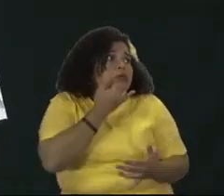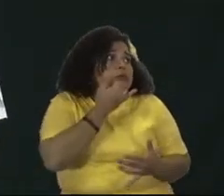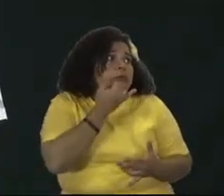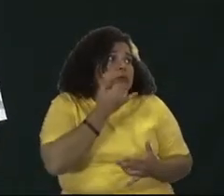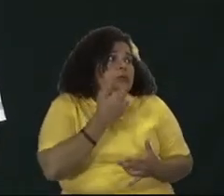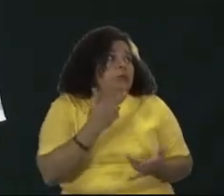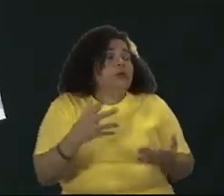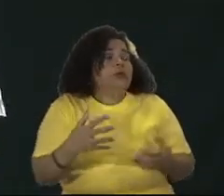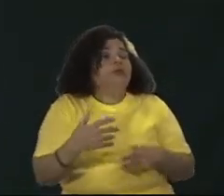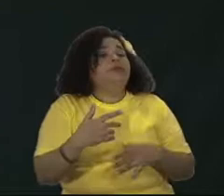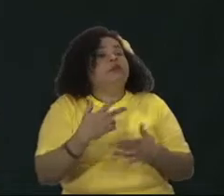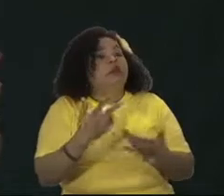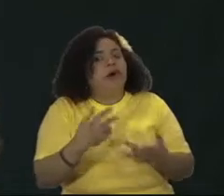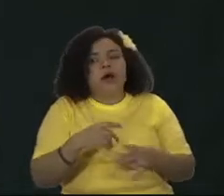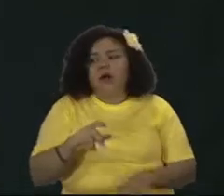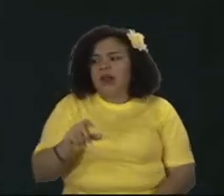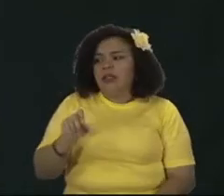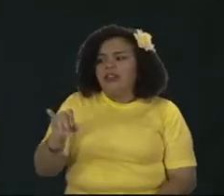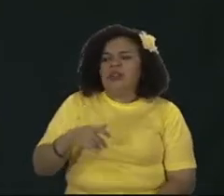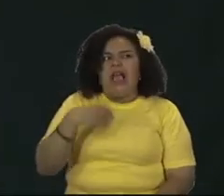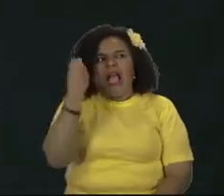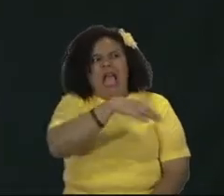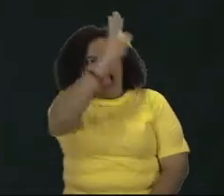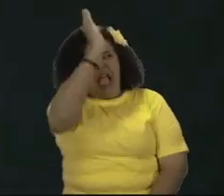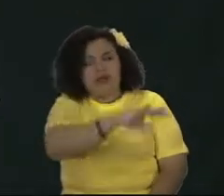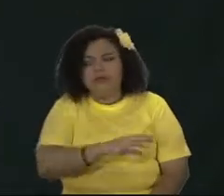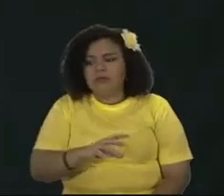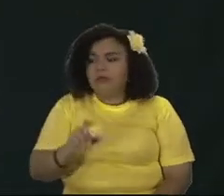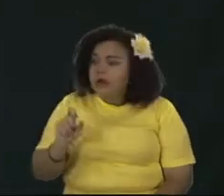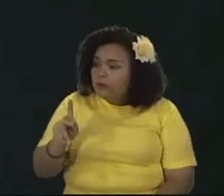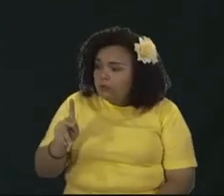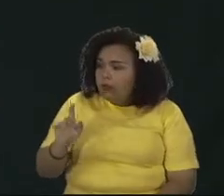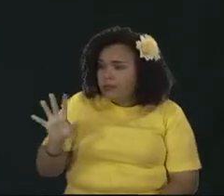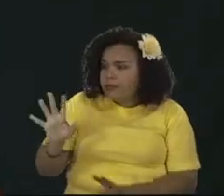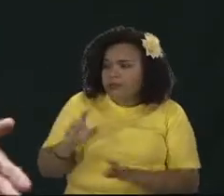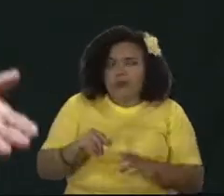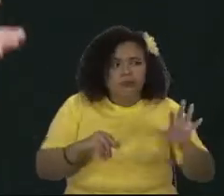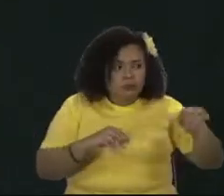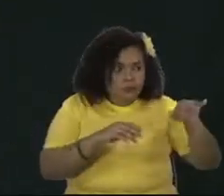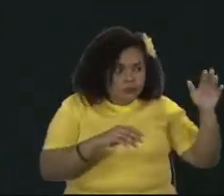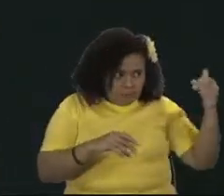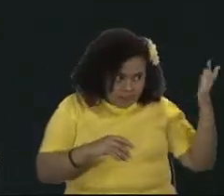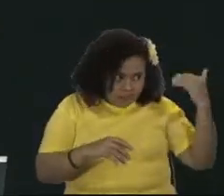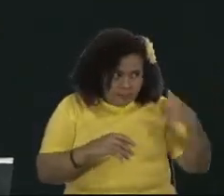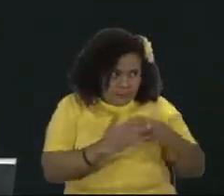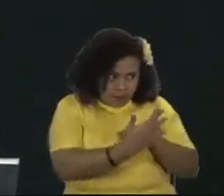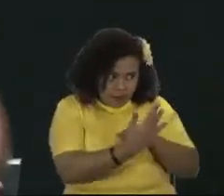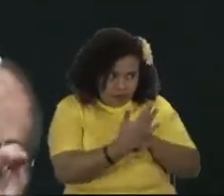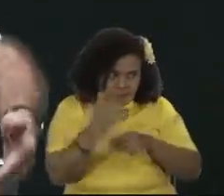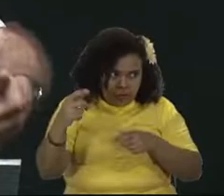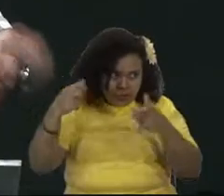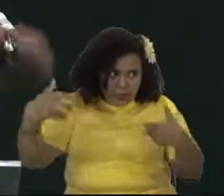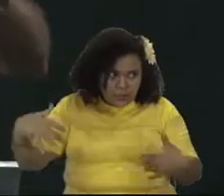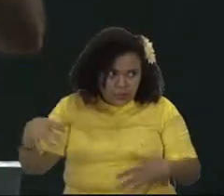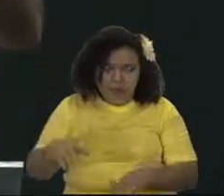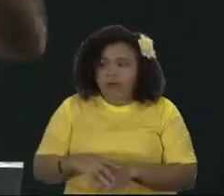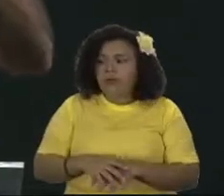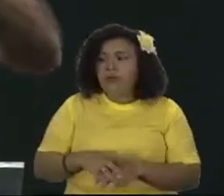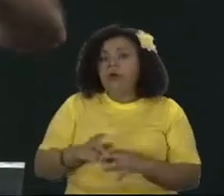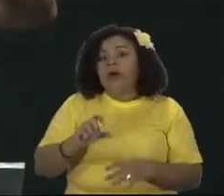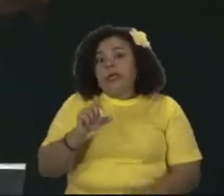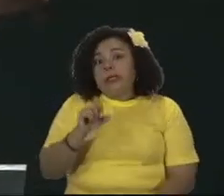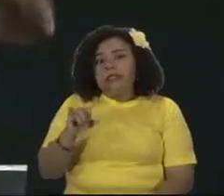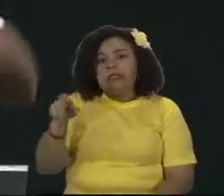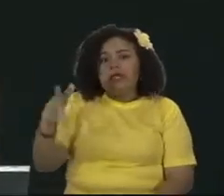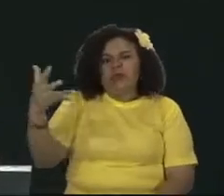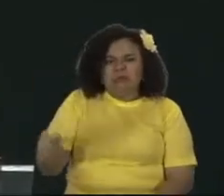then he can forgive, as forgive to you. And then you bring another, and then even if he